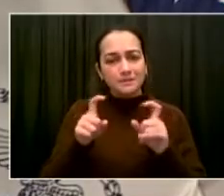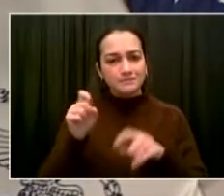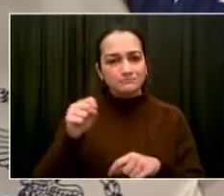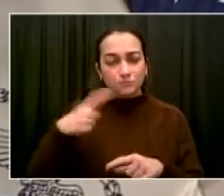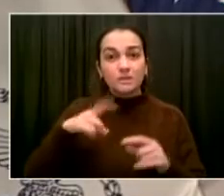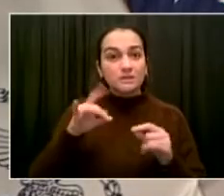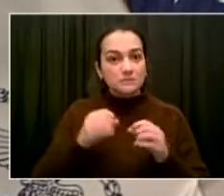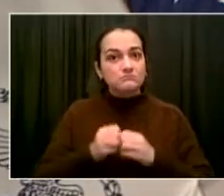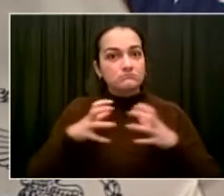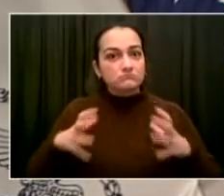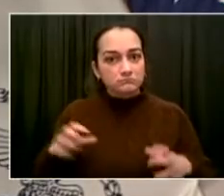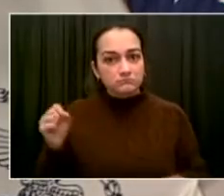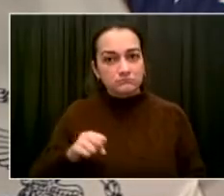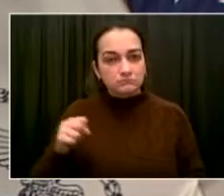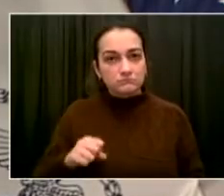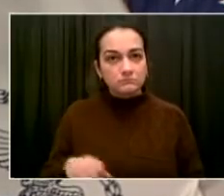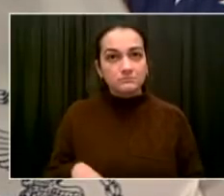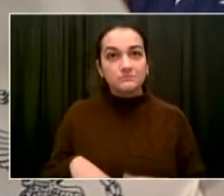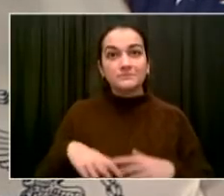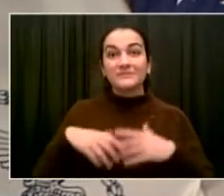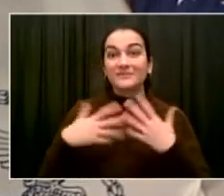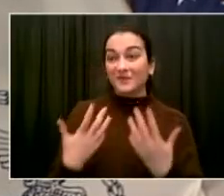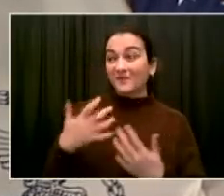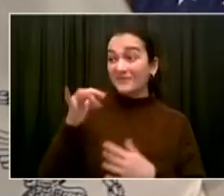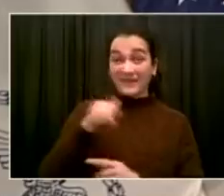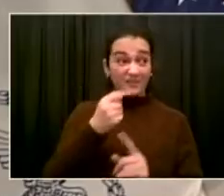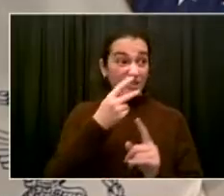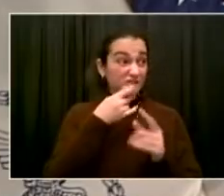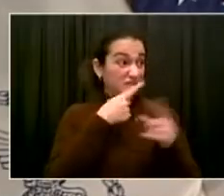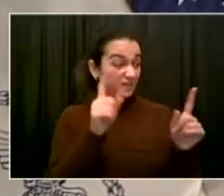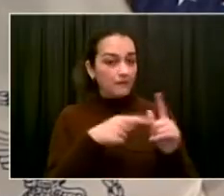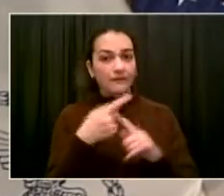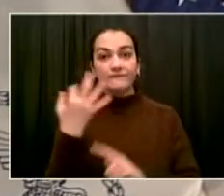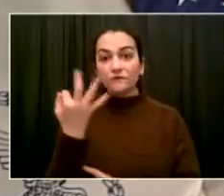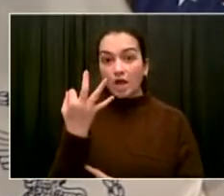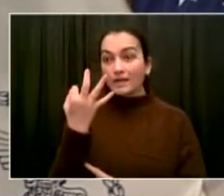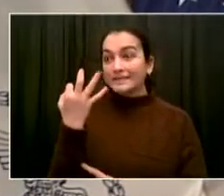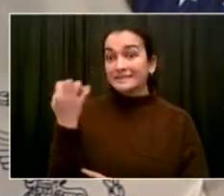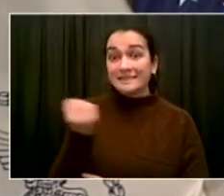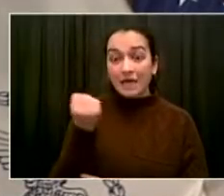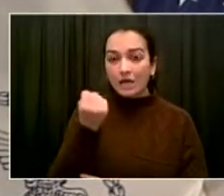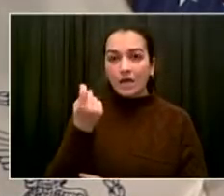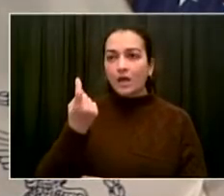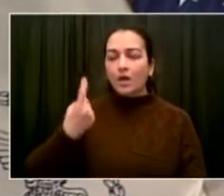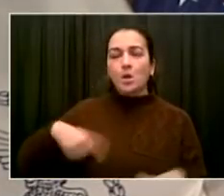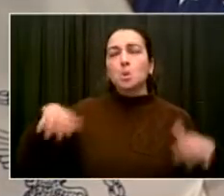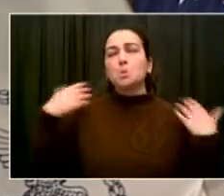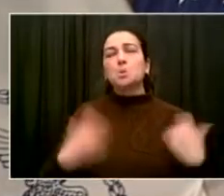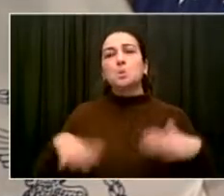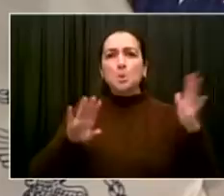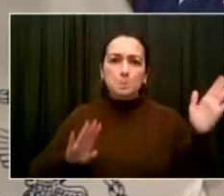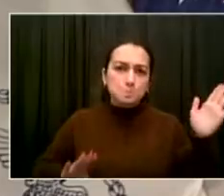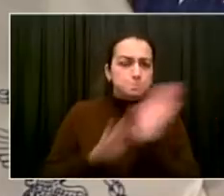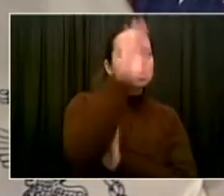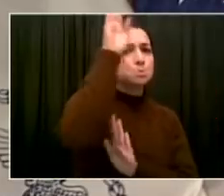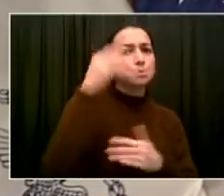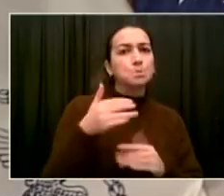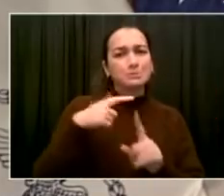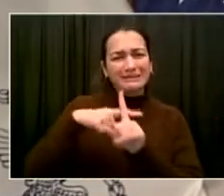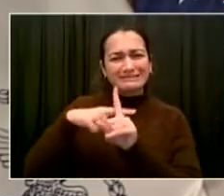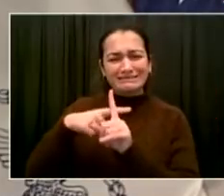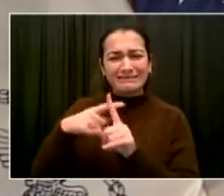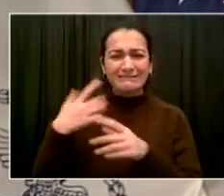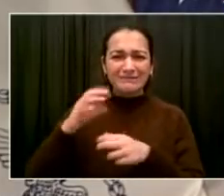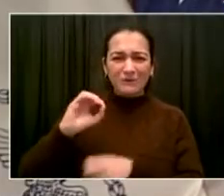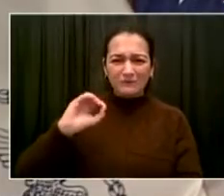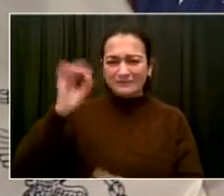And the city is making the adjustments, getting more supplies. We have a demand for testing unlike anything we've seen before